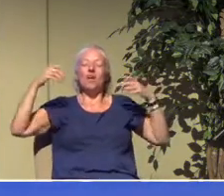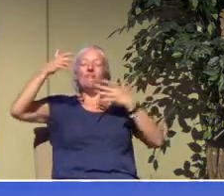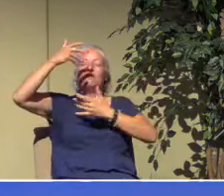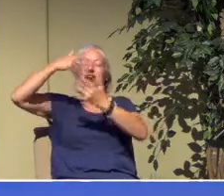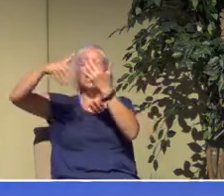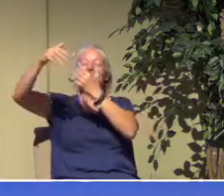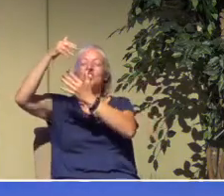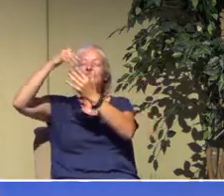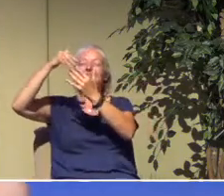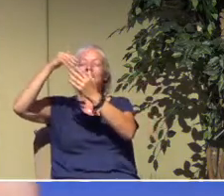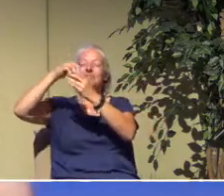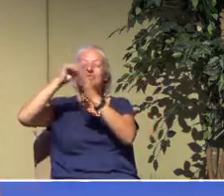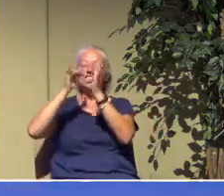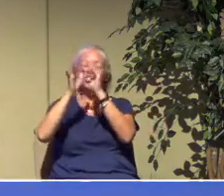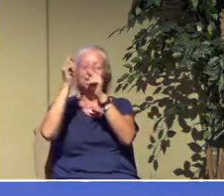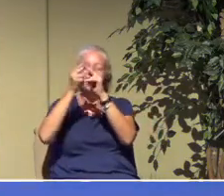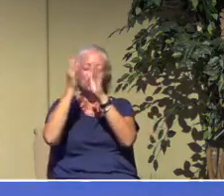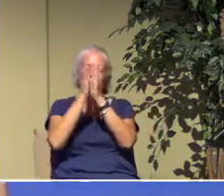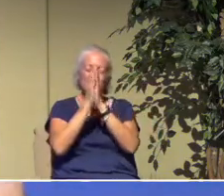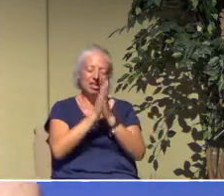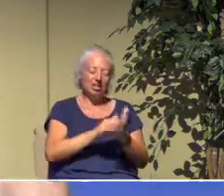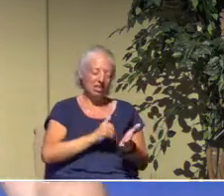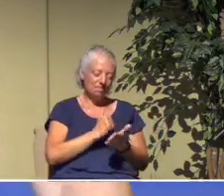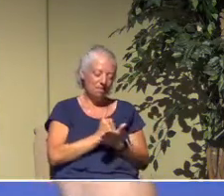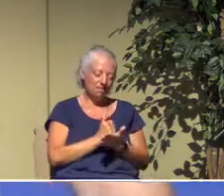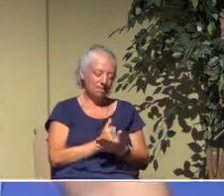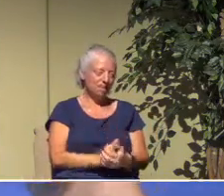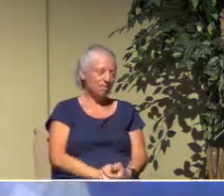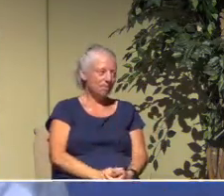in Jesus' name we pray. Amen.